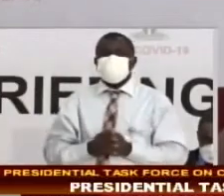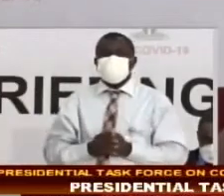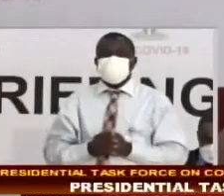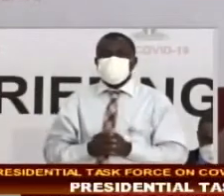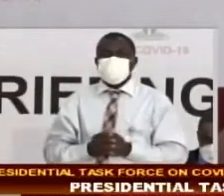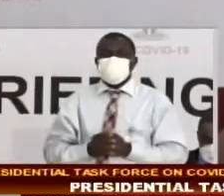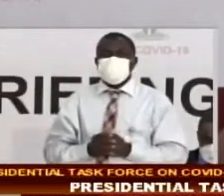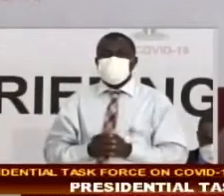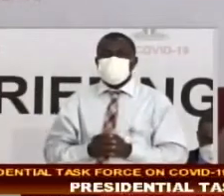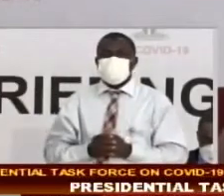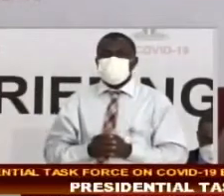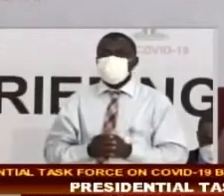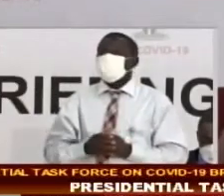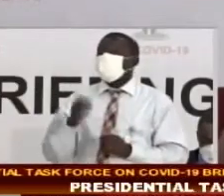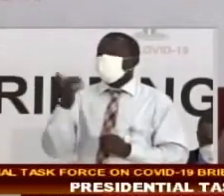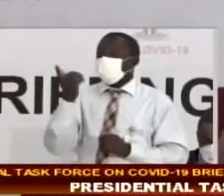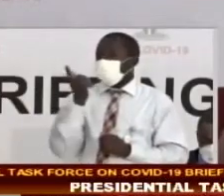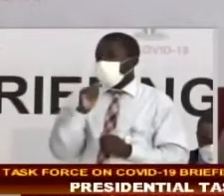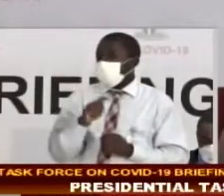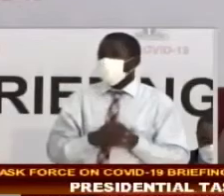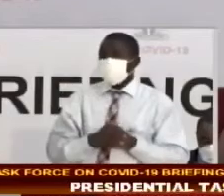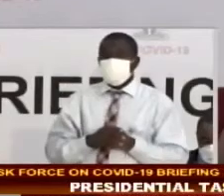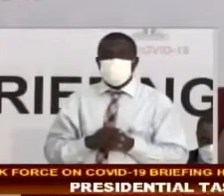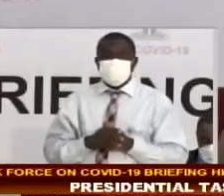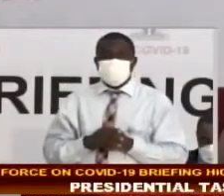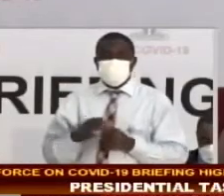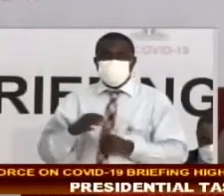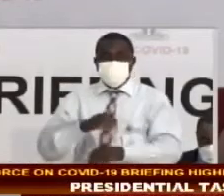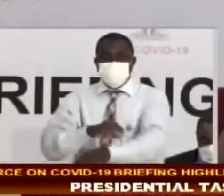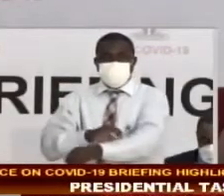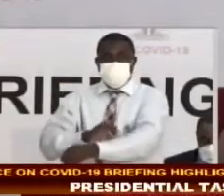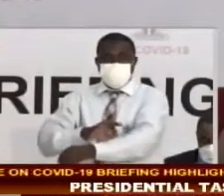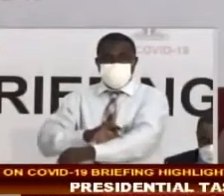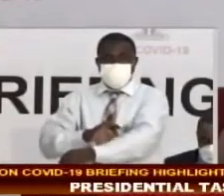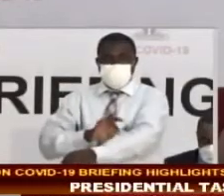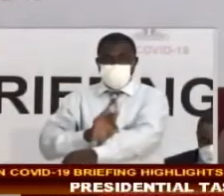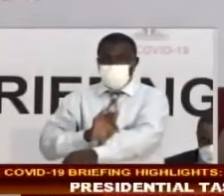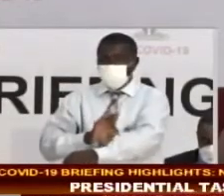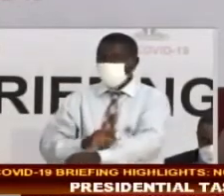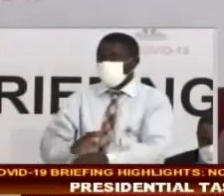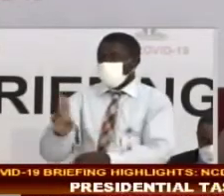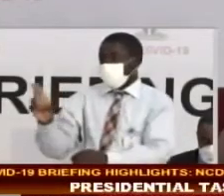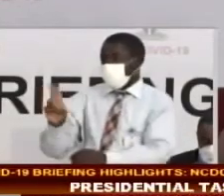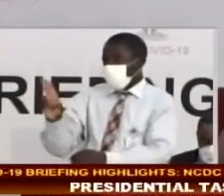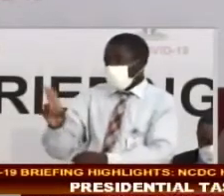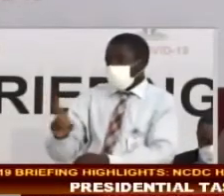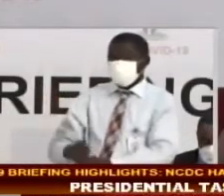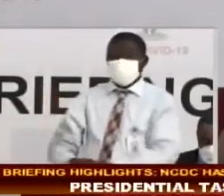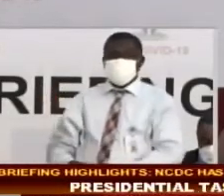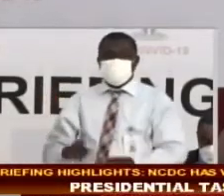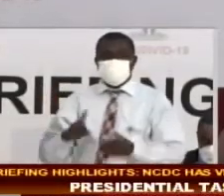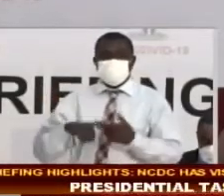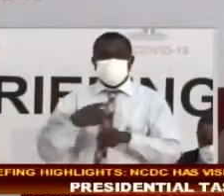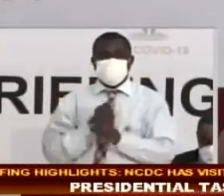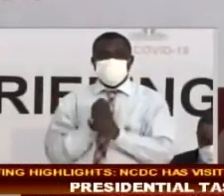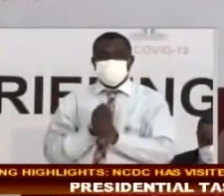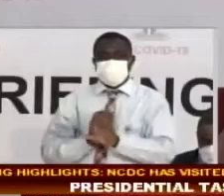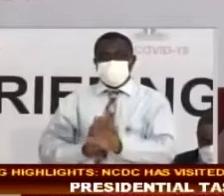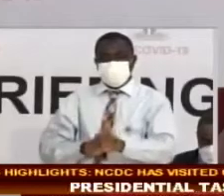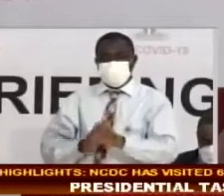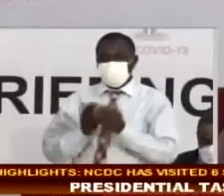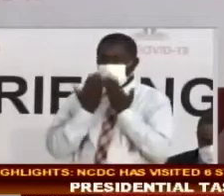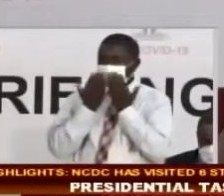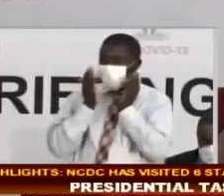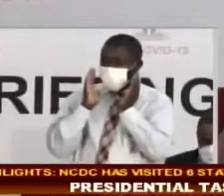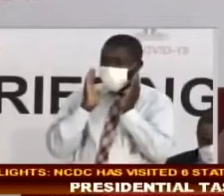The improvised cloth mask will suffice at community level. And in